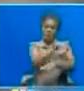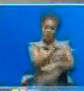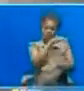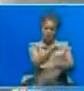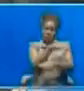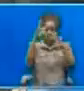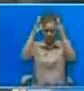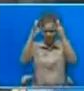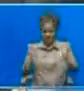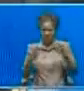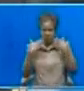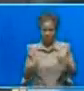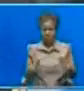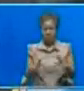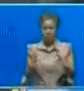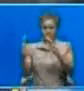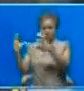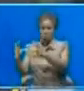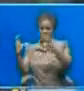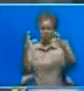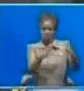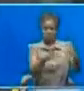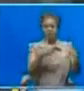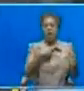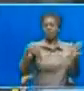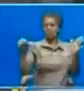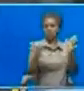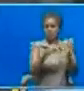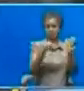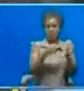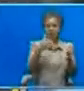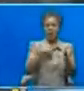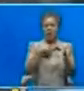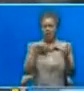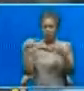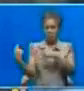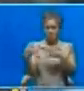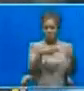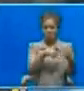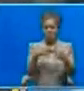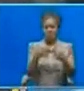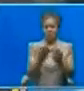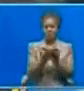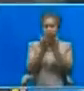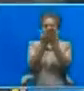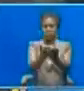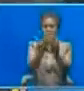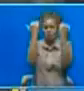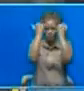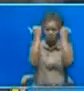finally sailed. The parties have agreed to have the economic dispute adjudicated by the